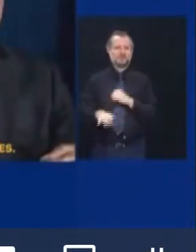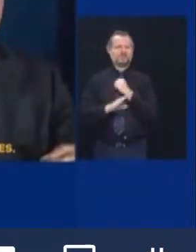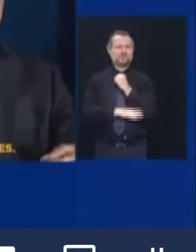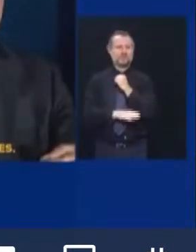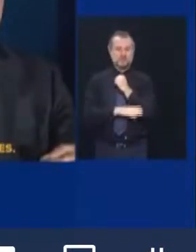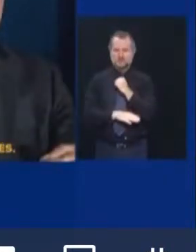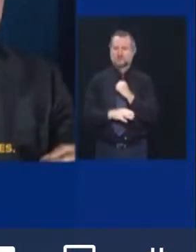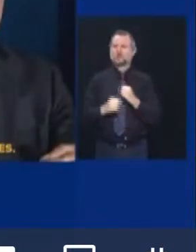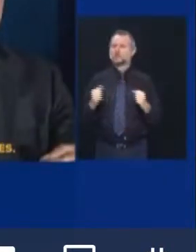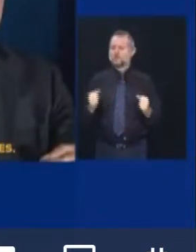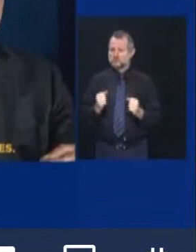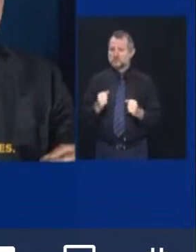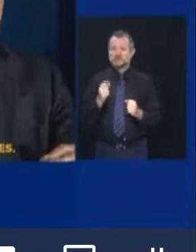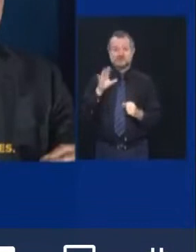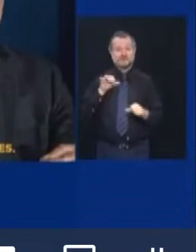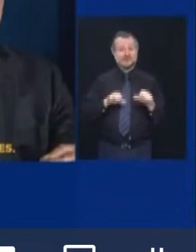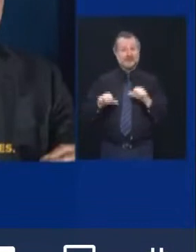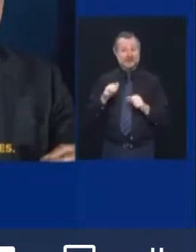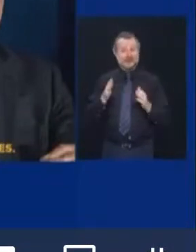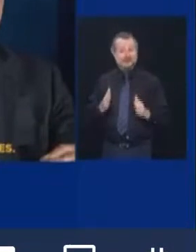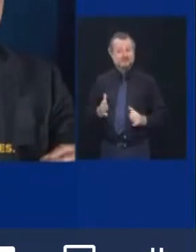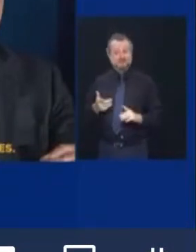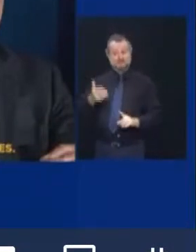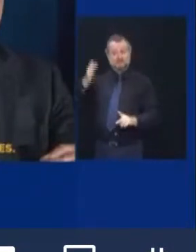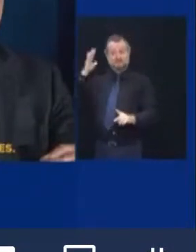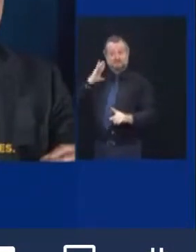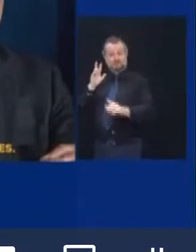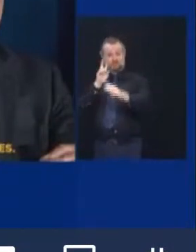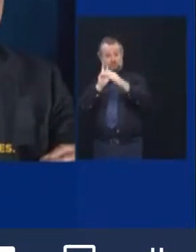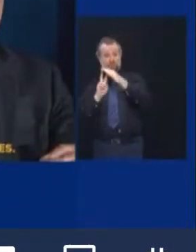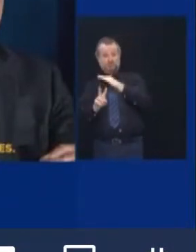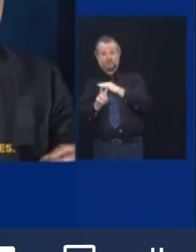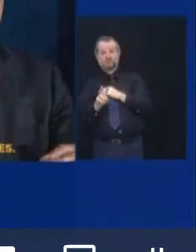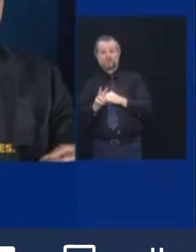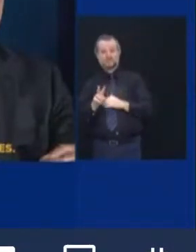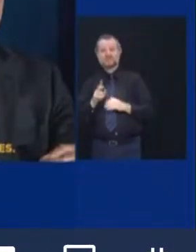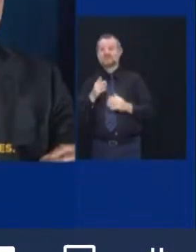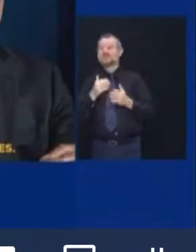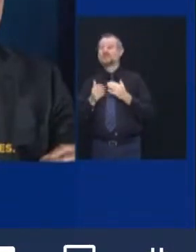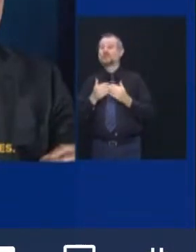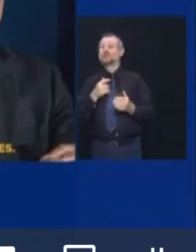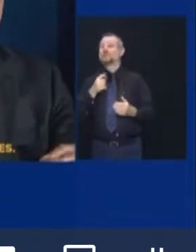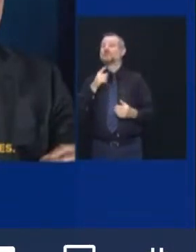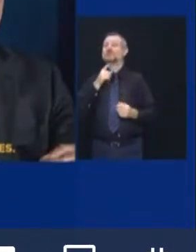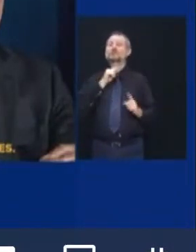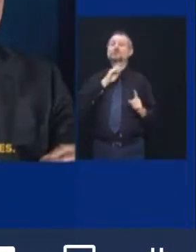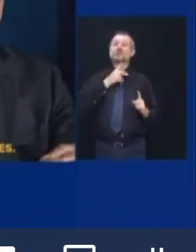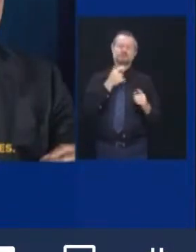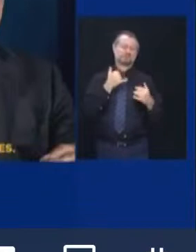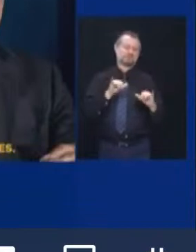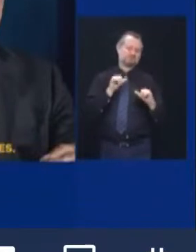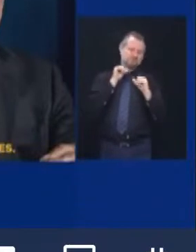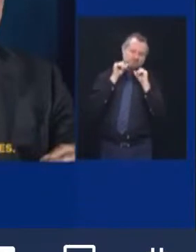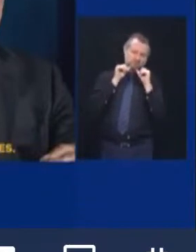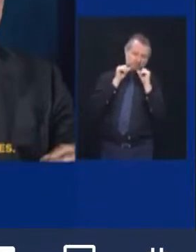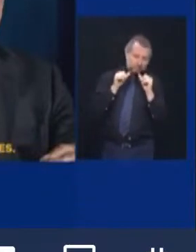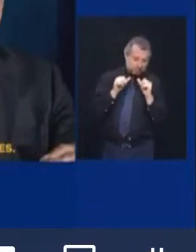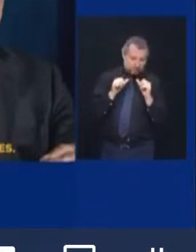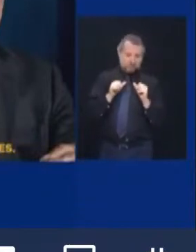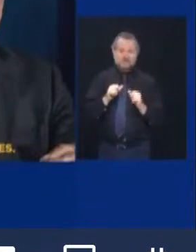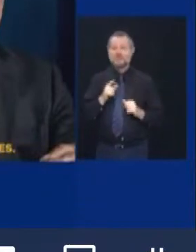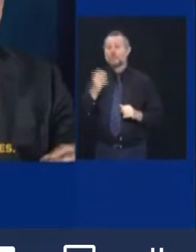this months ago, although the White House denied it. When you get to the fall, schools are